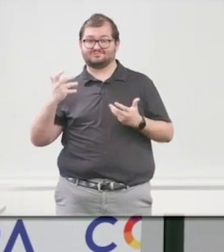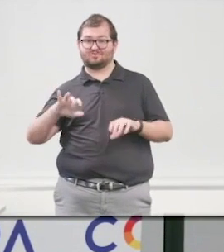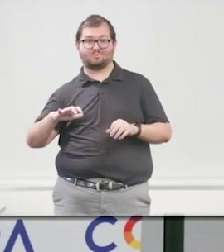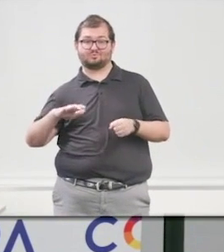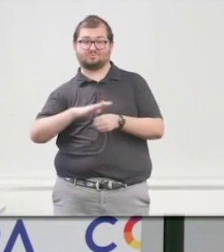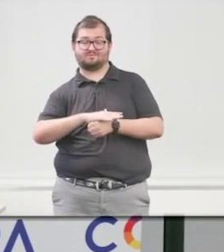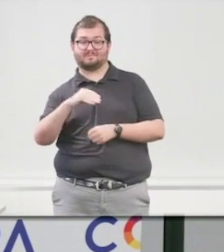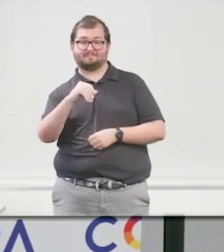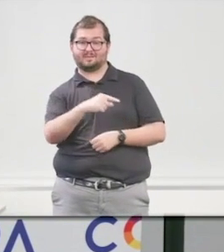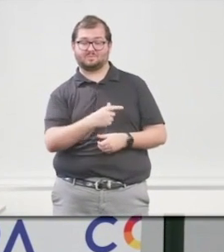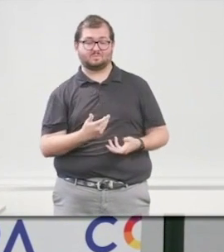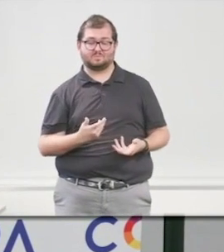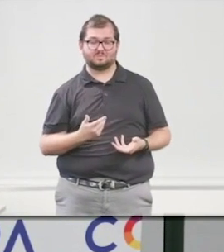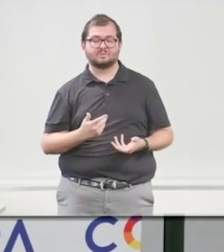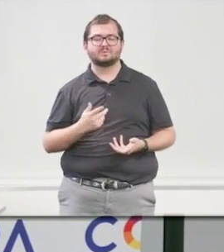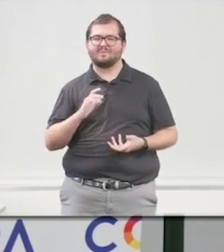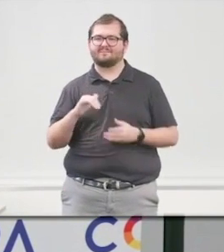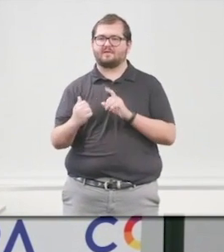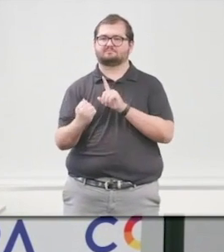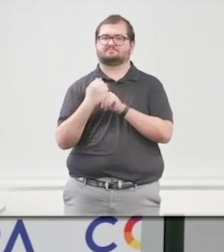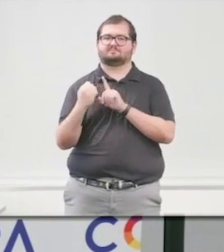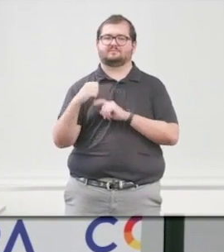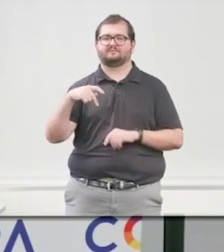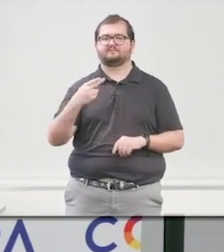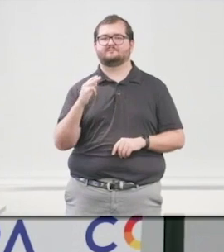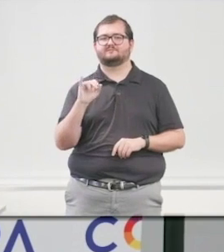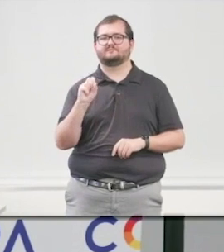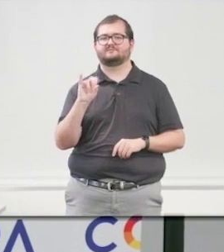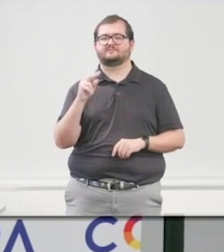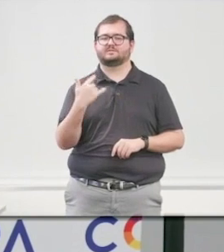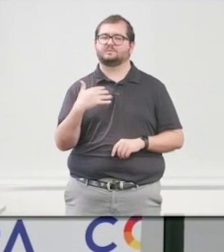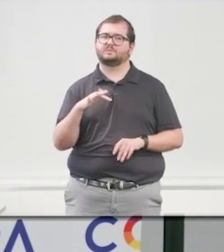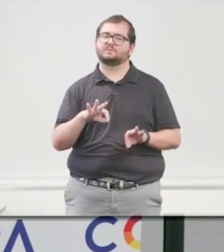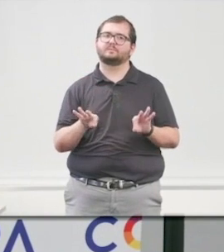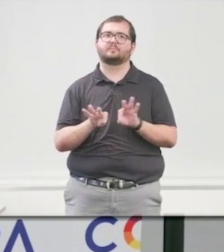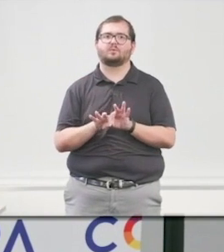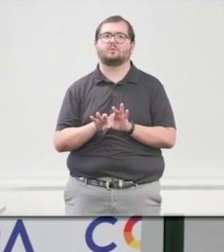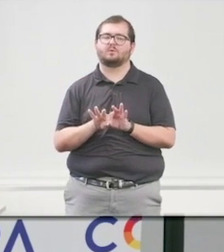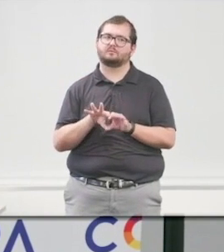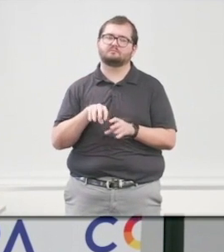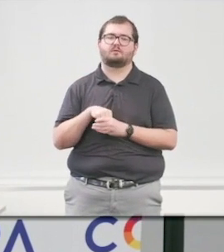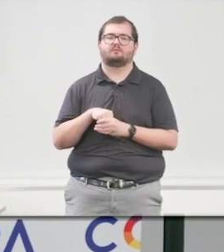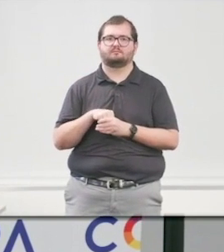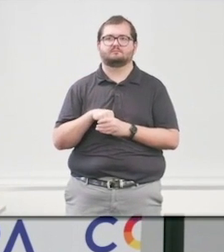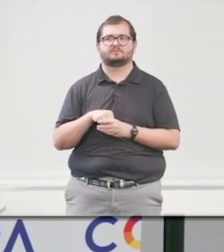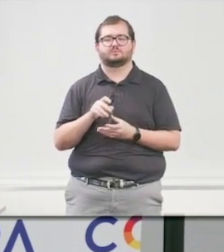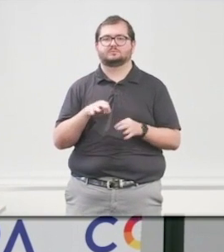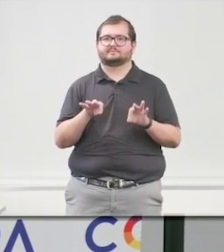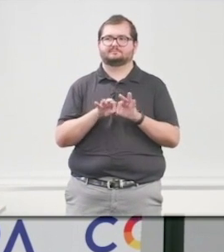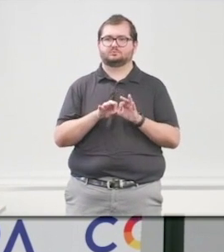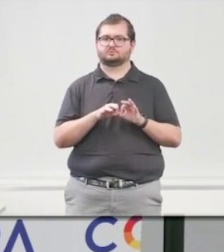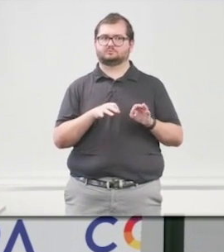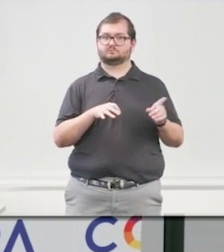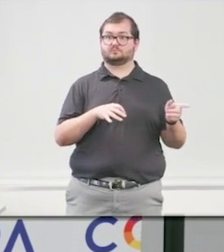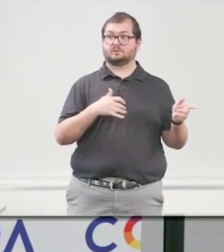which this phishing email component of it is a big component as it relates to the strategies that you have to have in place to solve